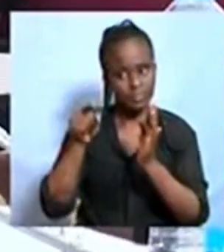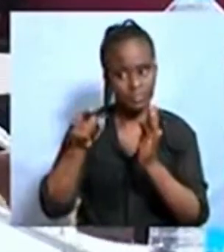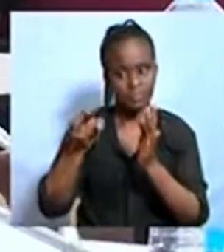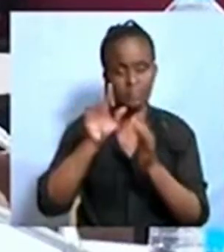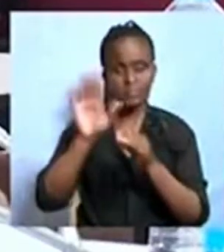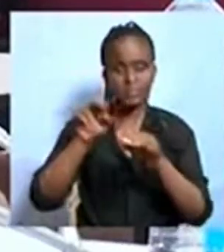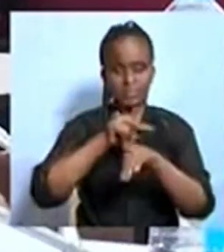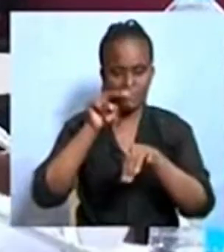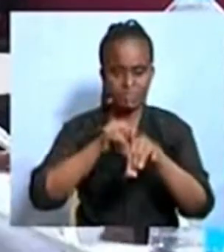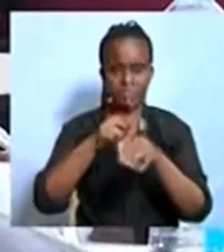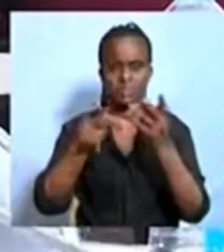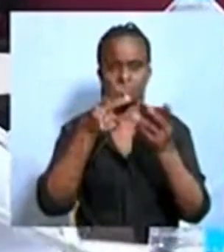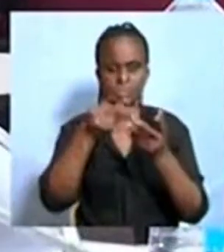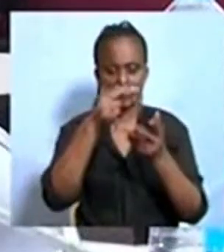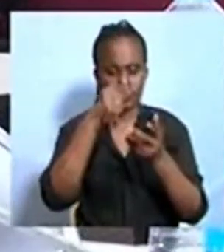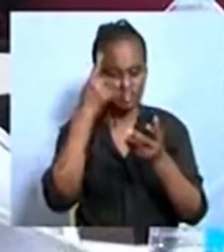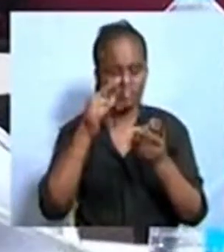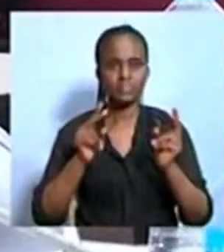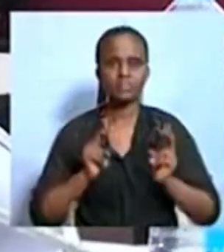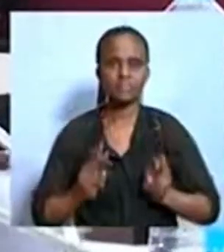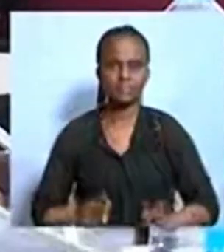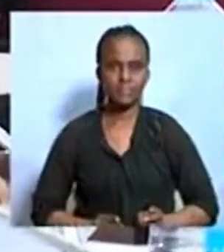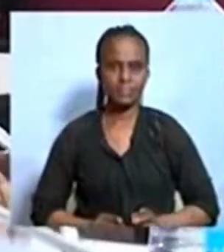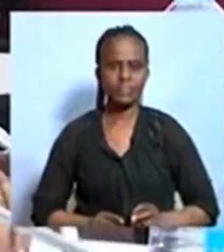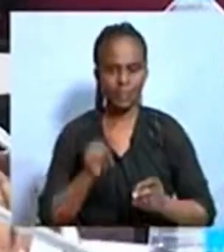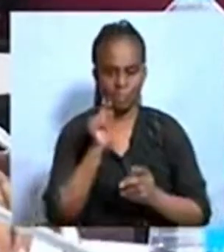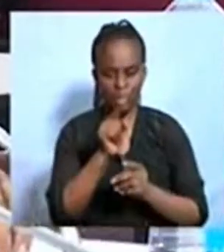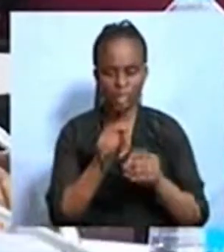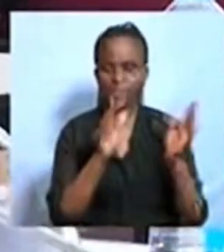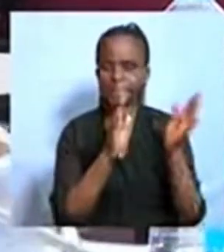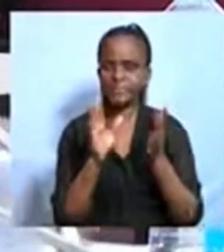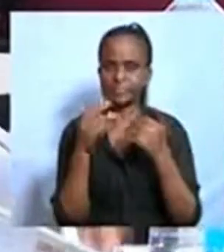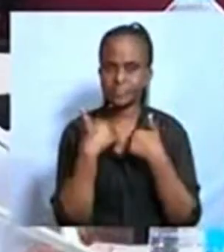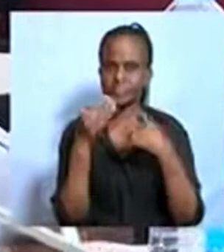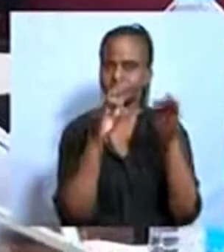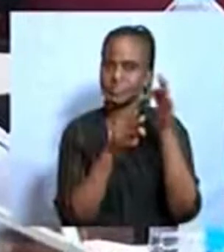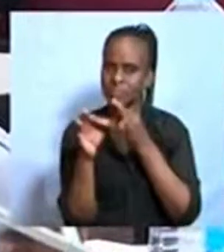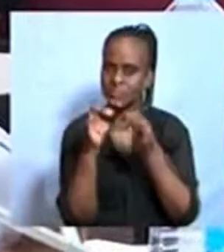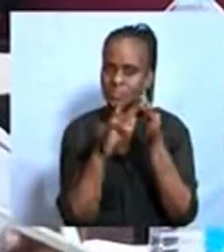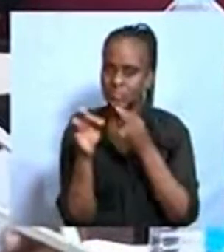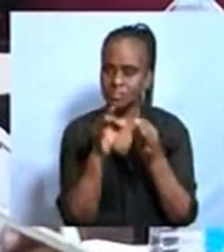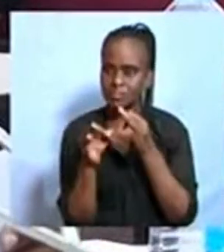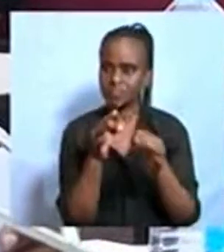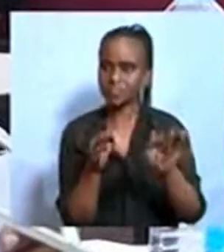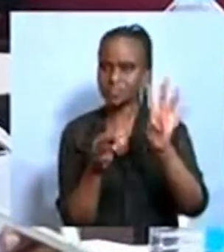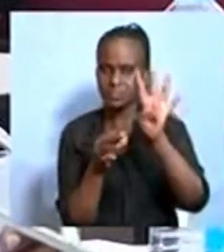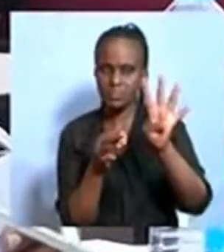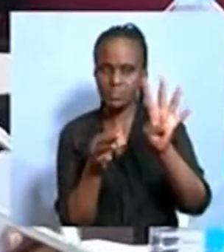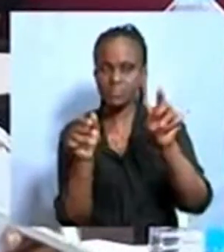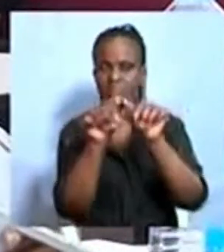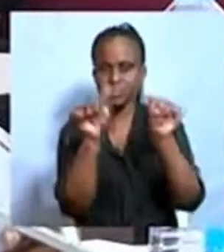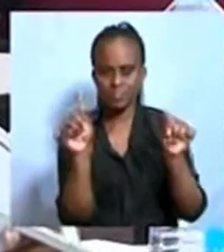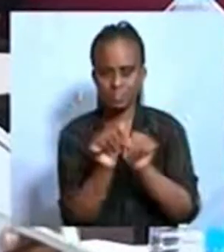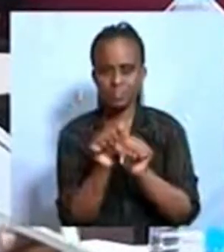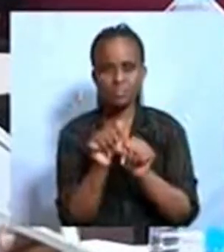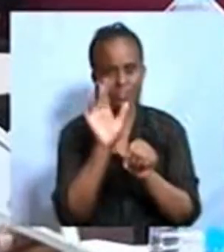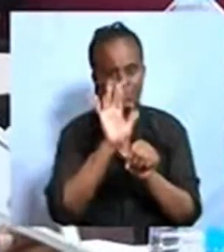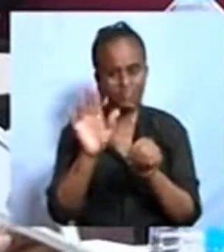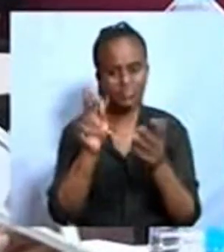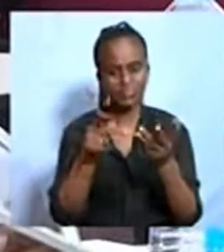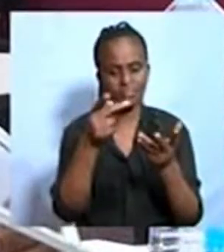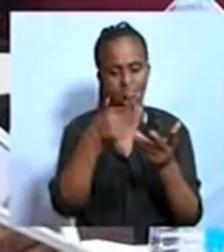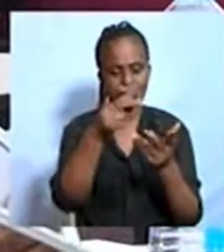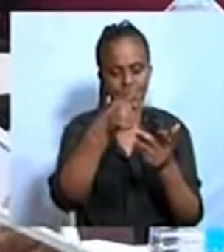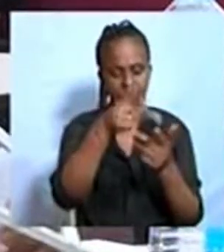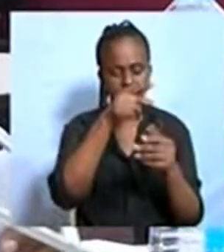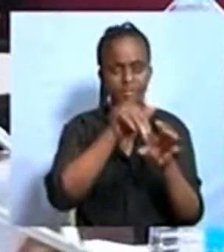national priorities when it comes to health. And this particular plan has highlighted 4 key areas as their priorities in this period